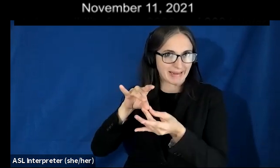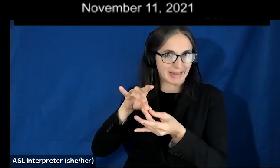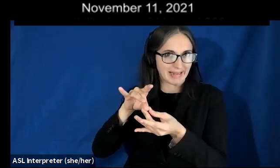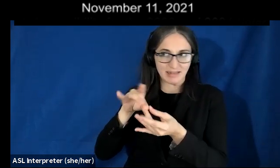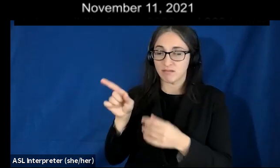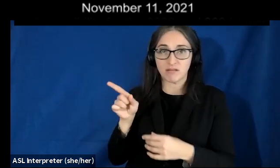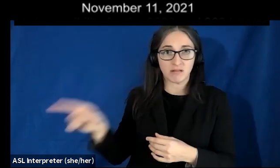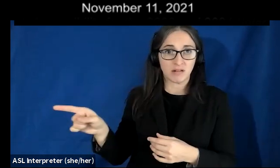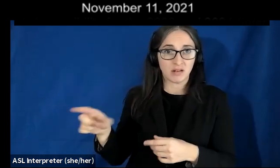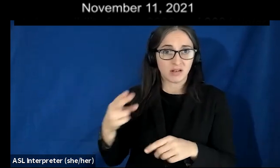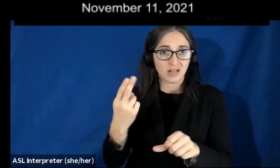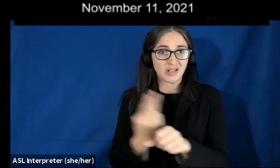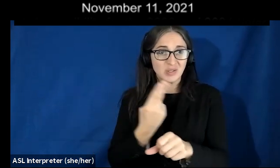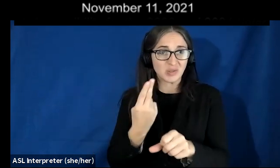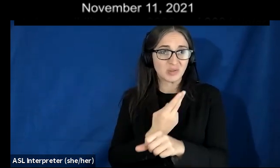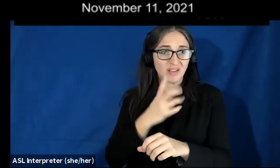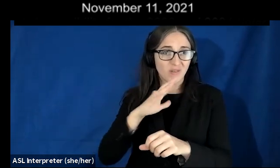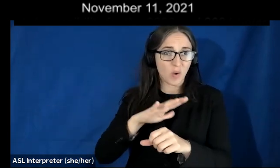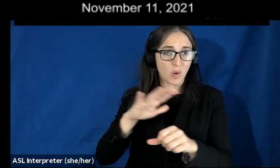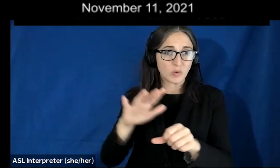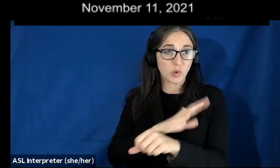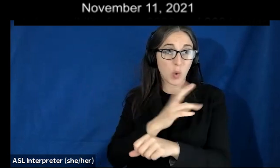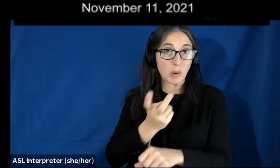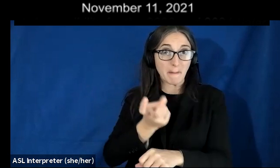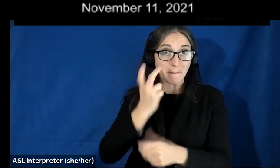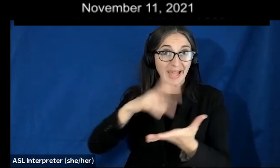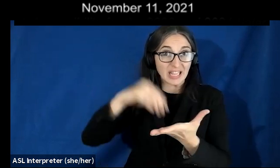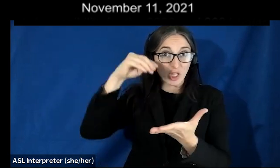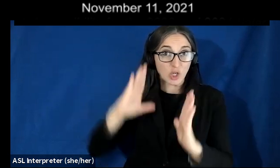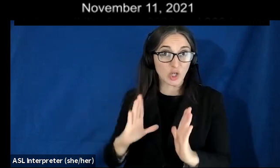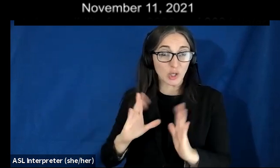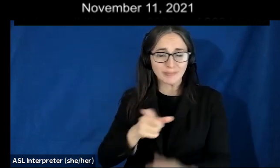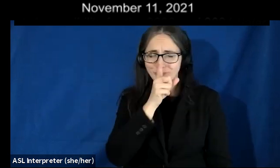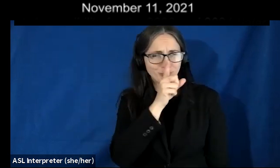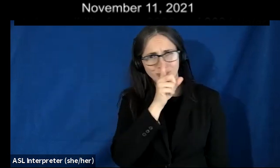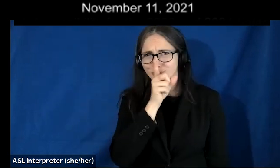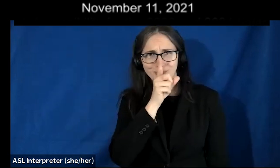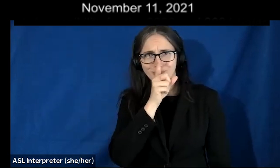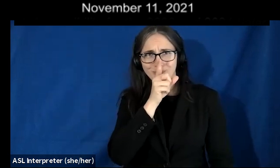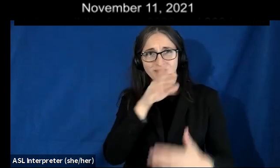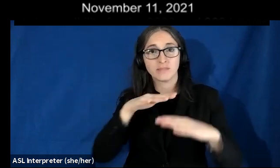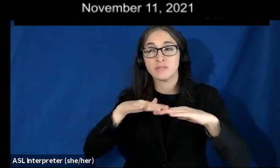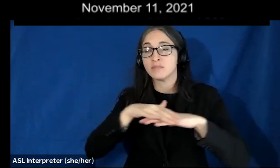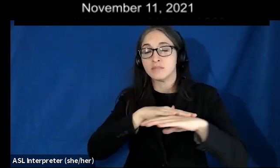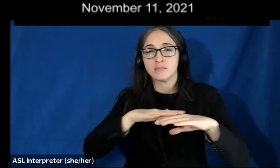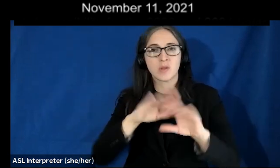for totally blind learners because on surface there's no tactile